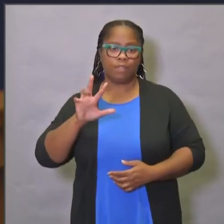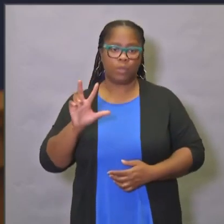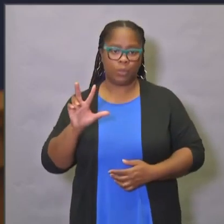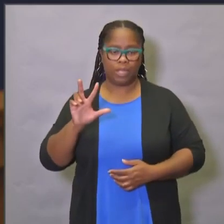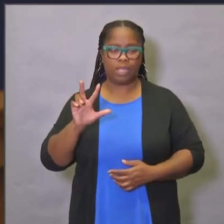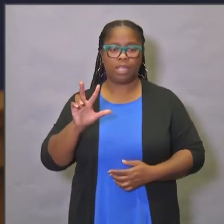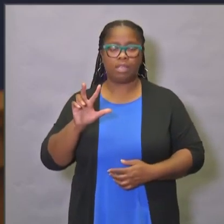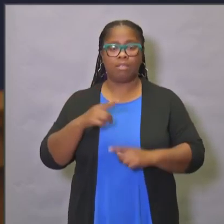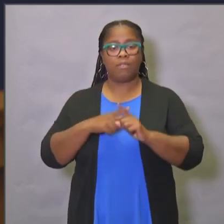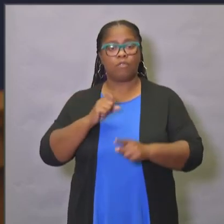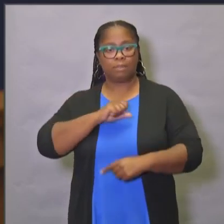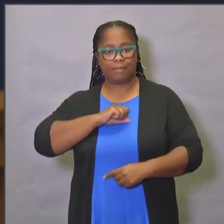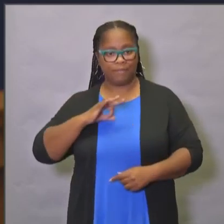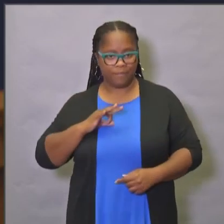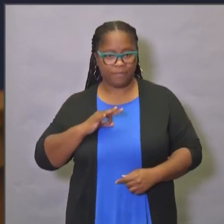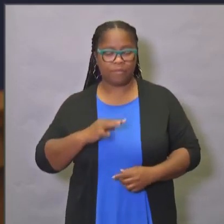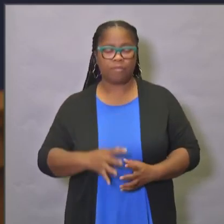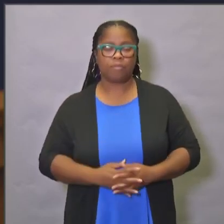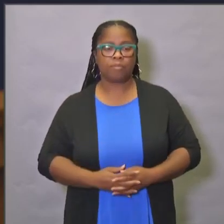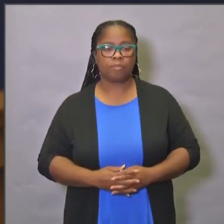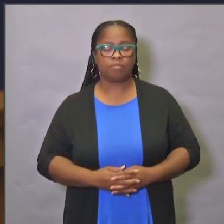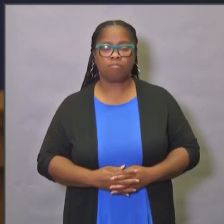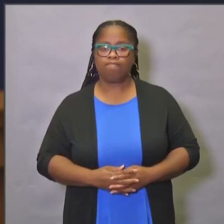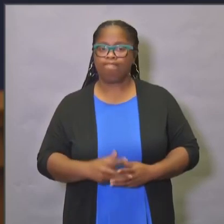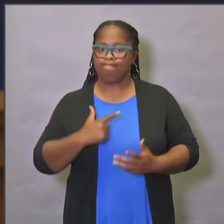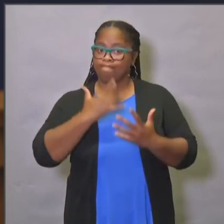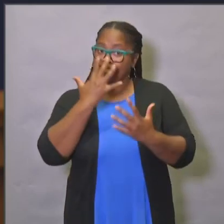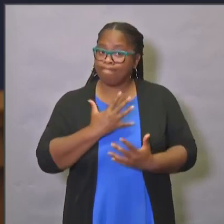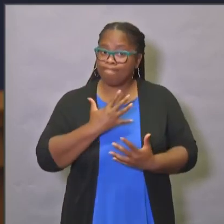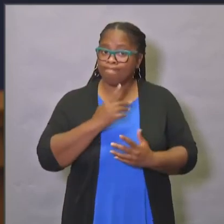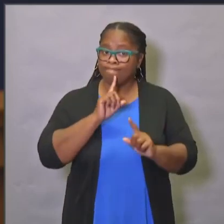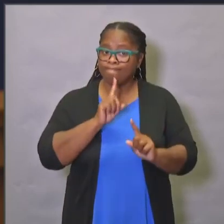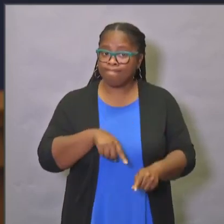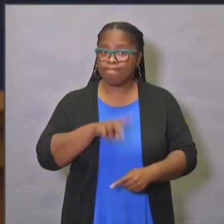17,253 among staff. I am sad to report that